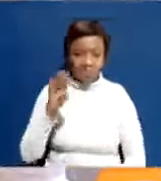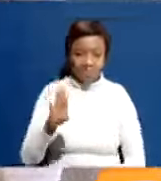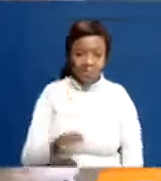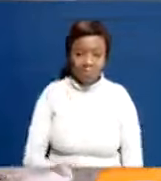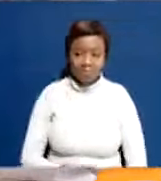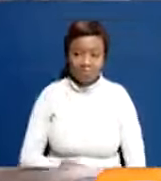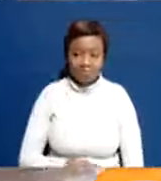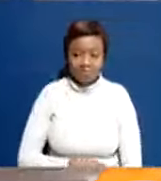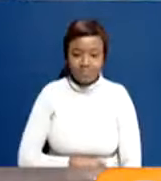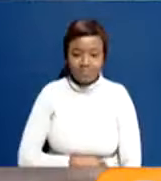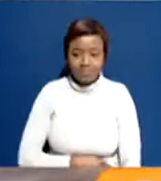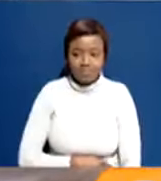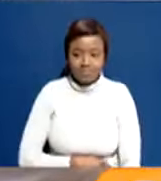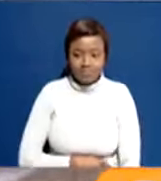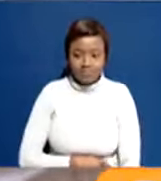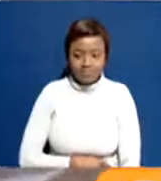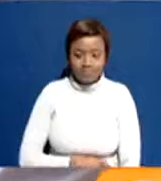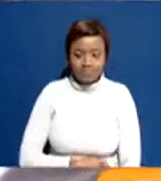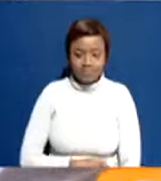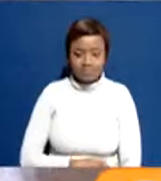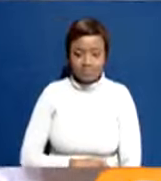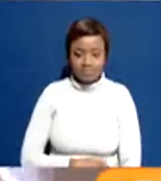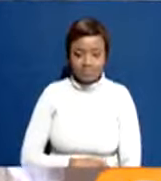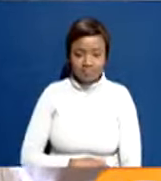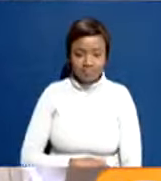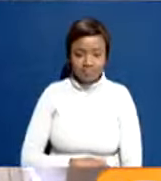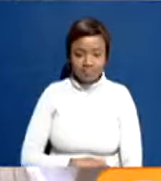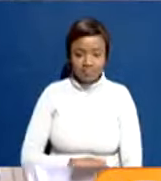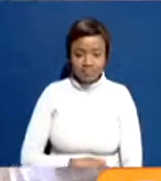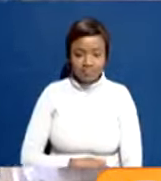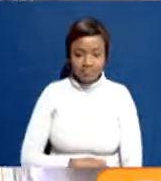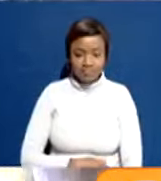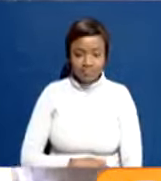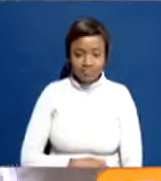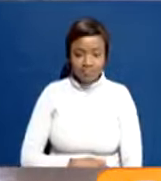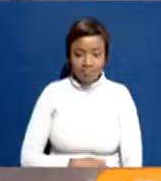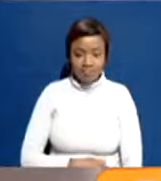26 cases. Emily Chebet, Citizen TV, Nairobi.